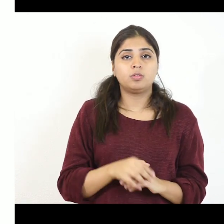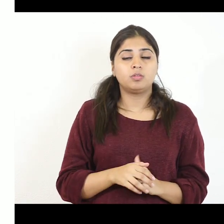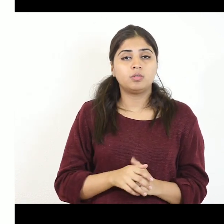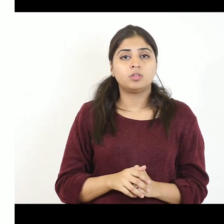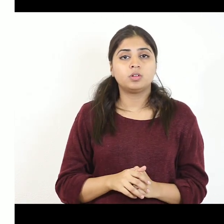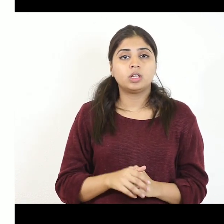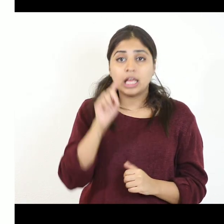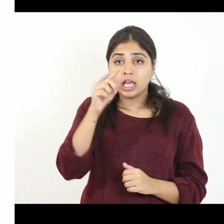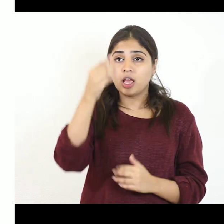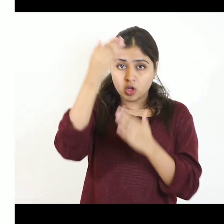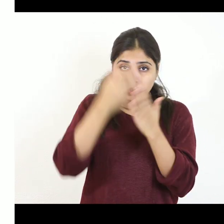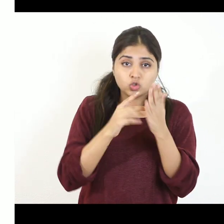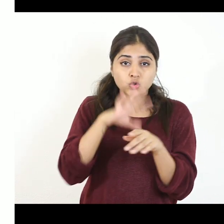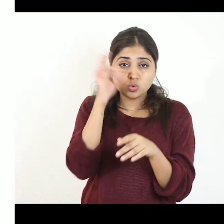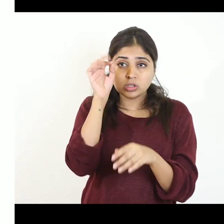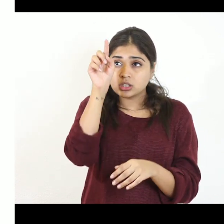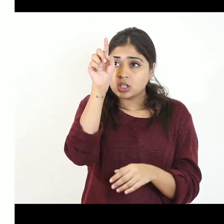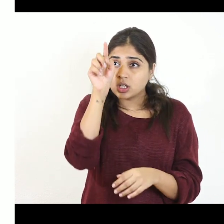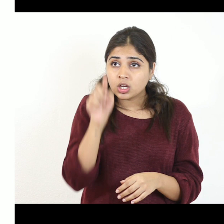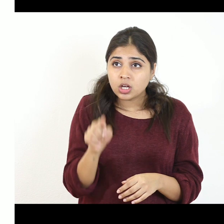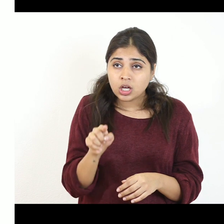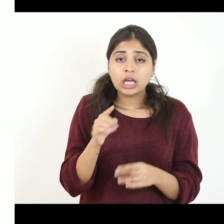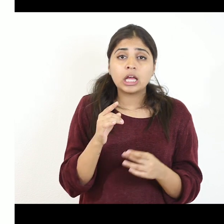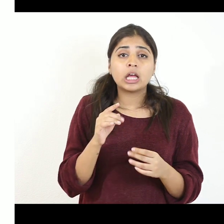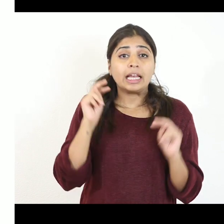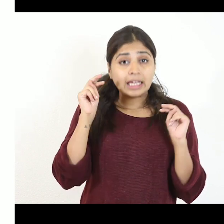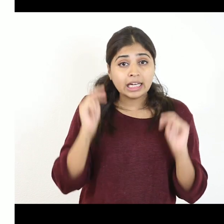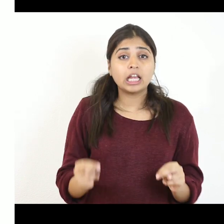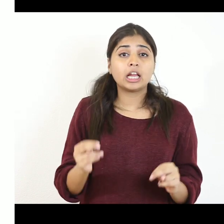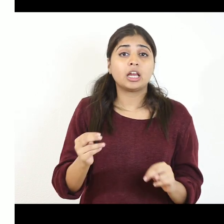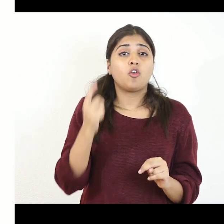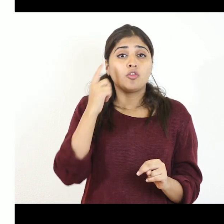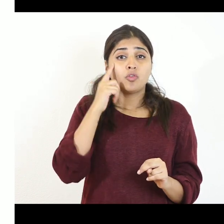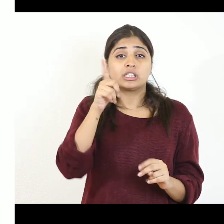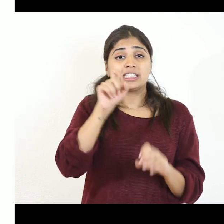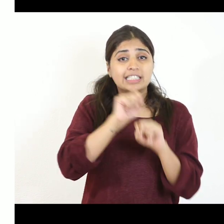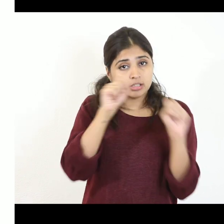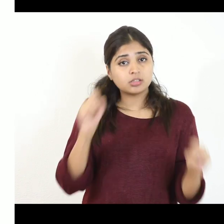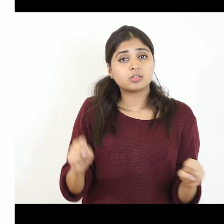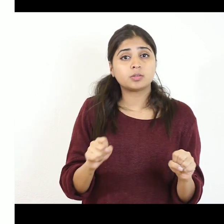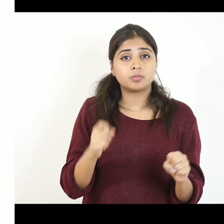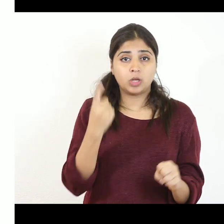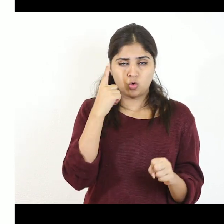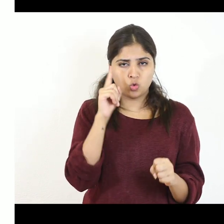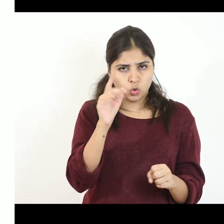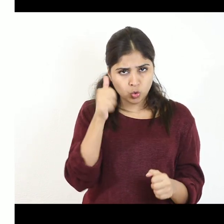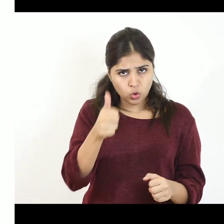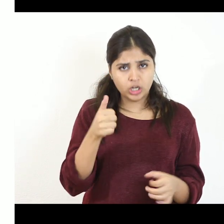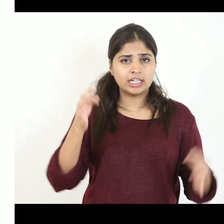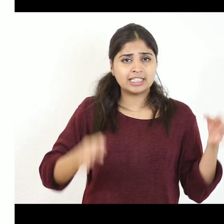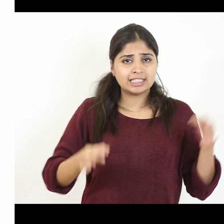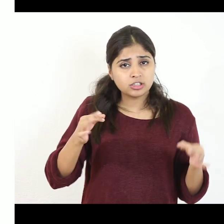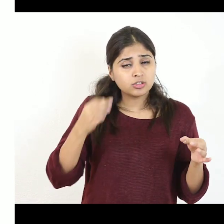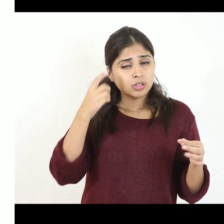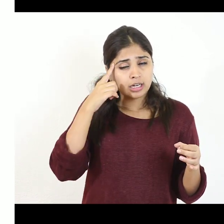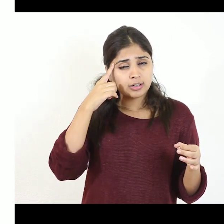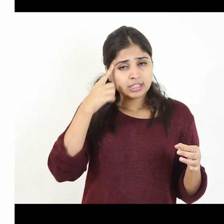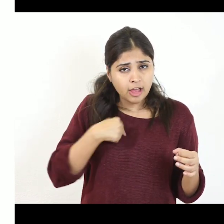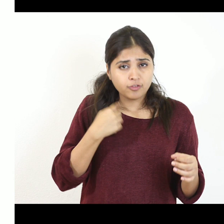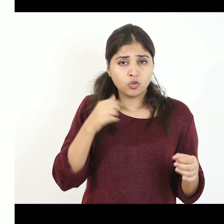operations, and you are responsible for accurately picking the correct list box choice.